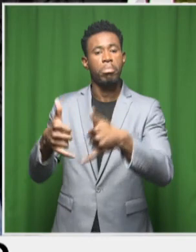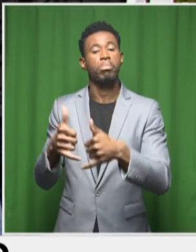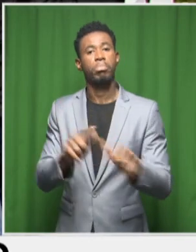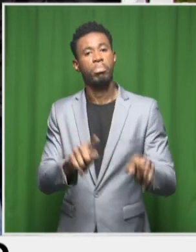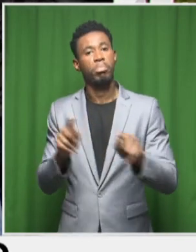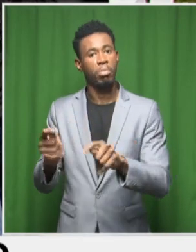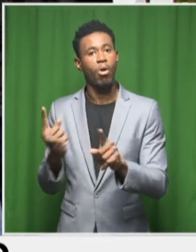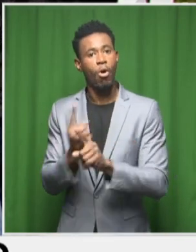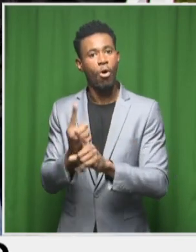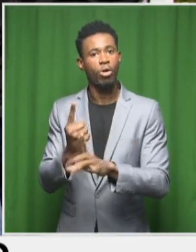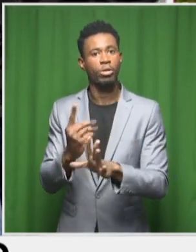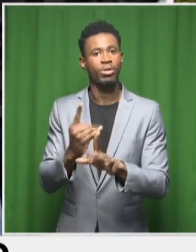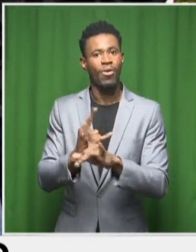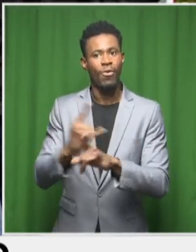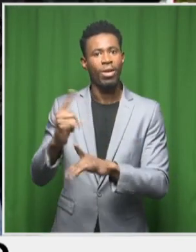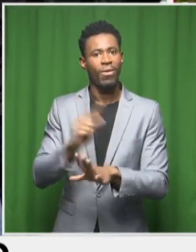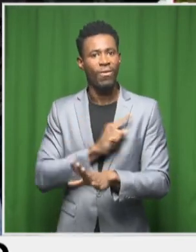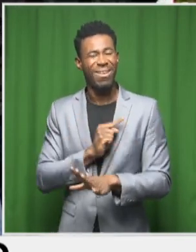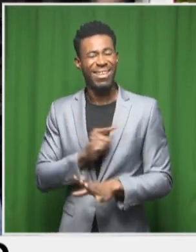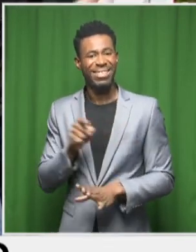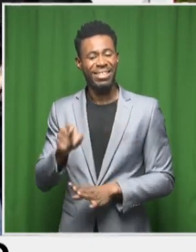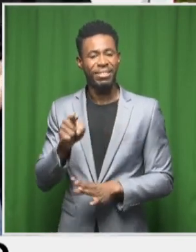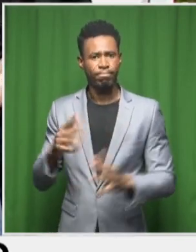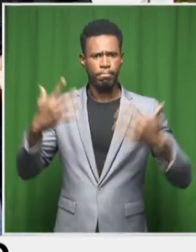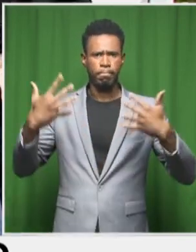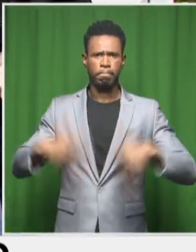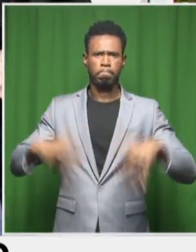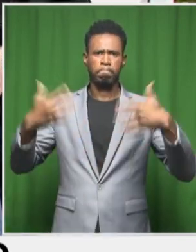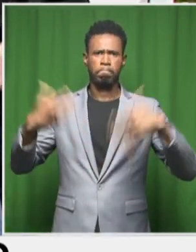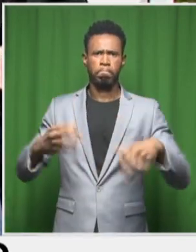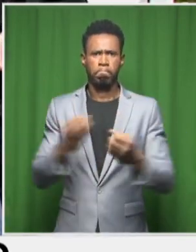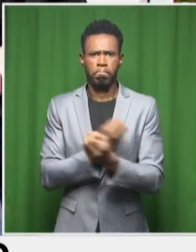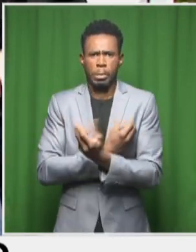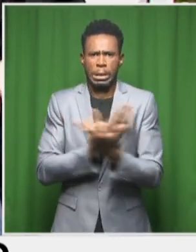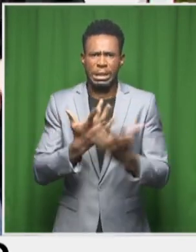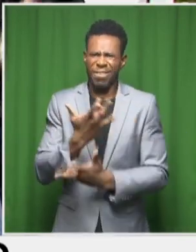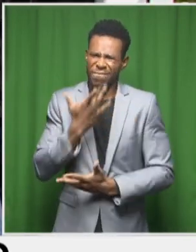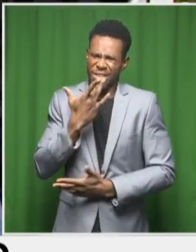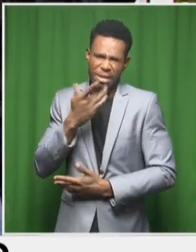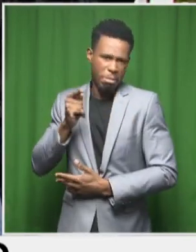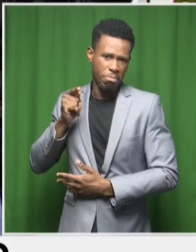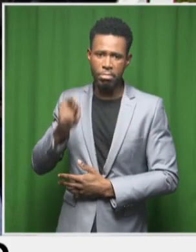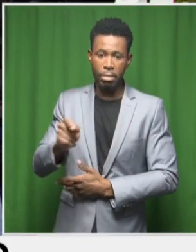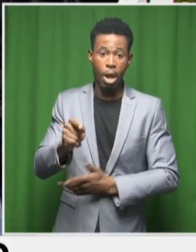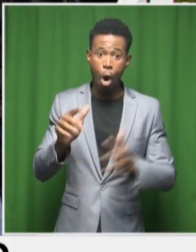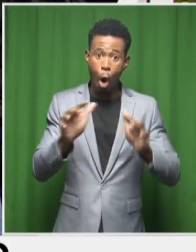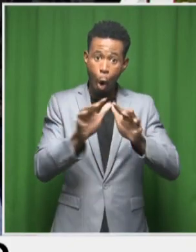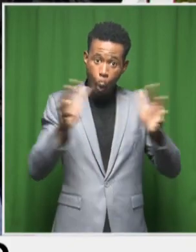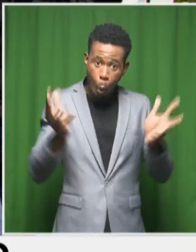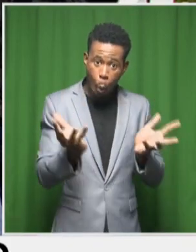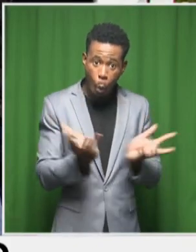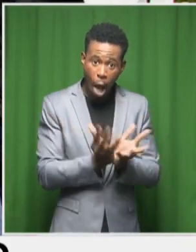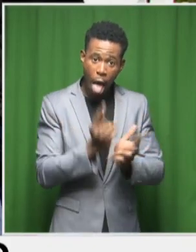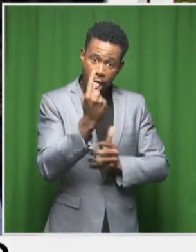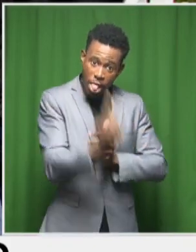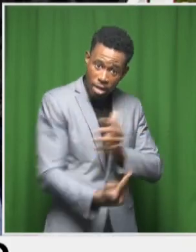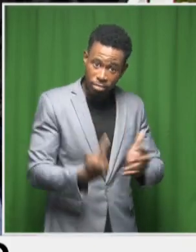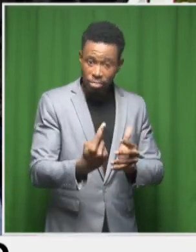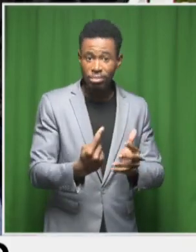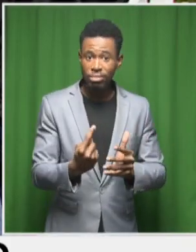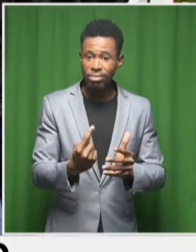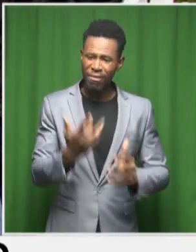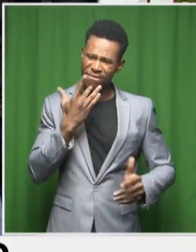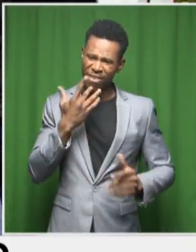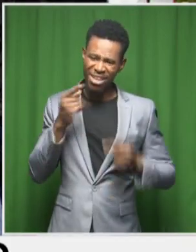being voted as the most popular tourist destination in the world. Mm-hmm. Please, let's just take a bow for let's that get it one.